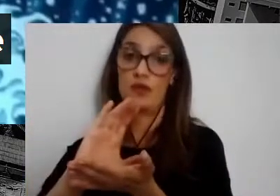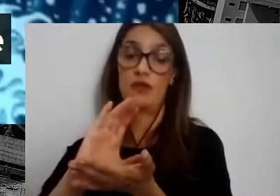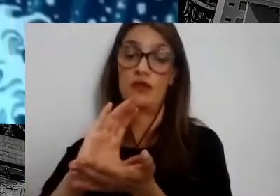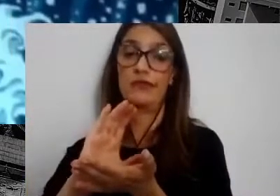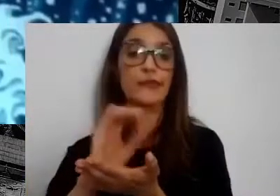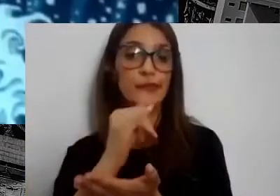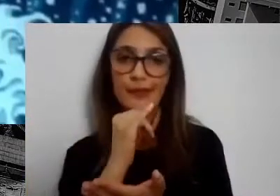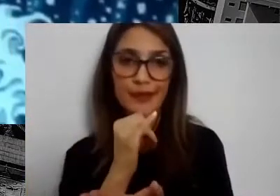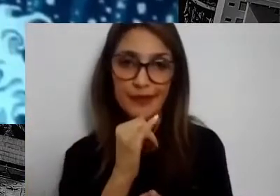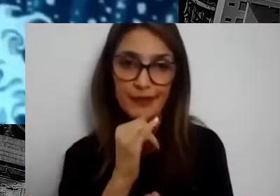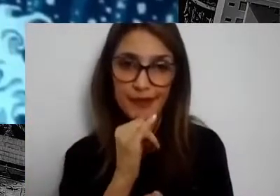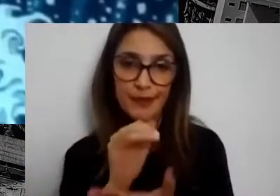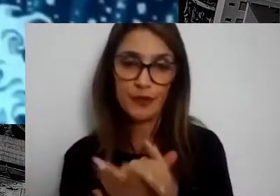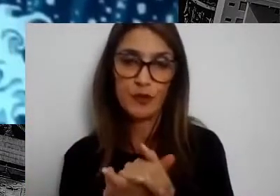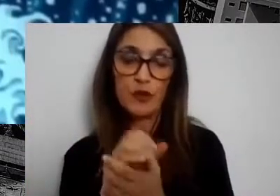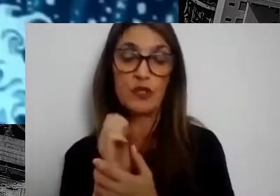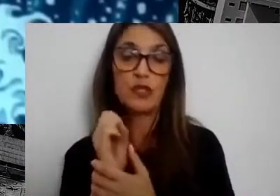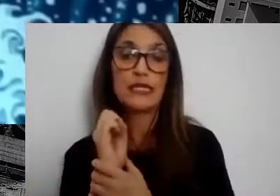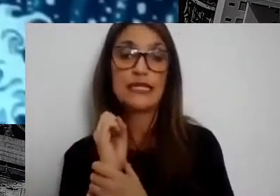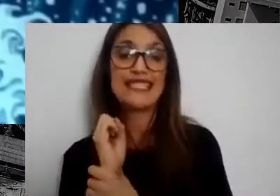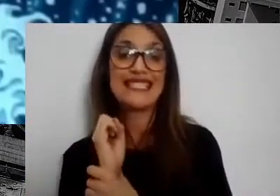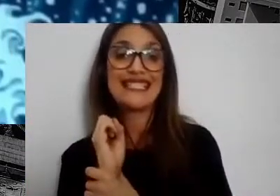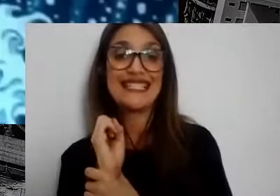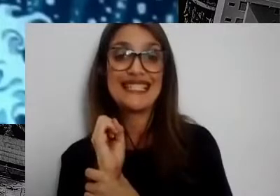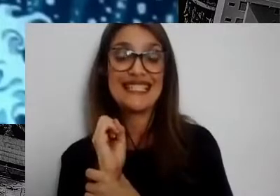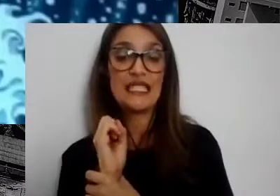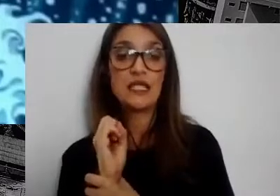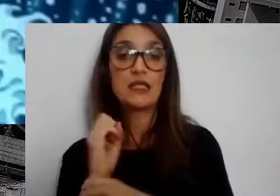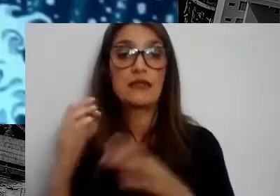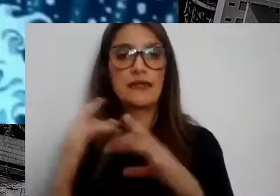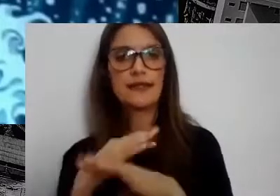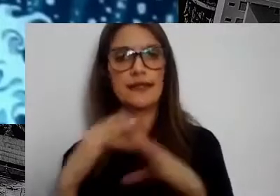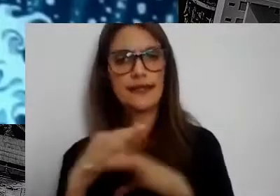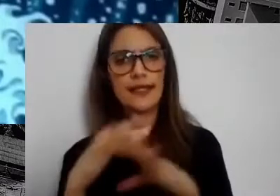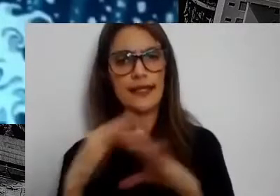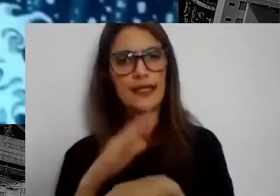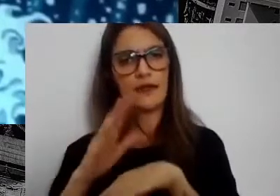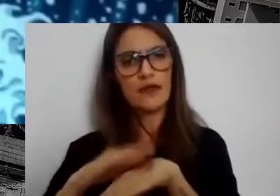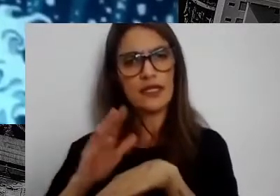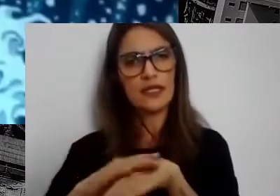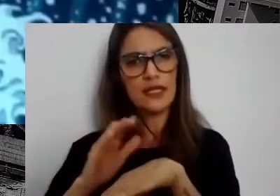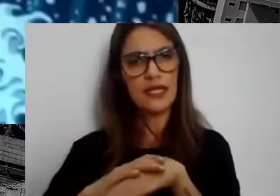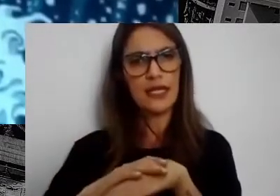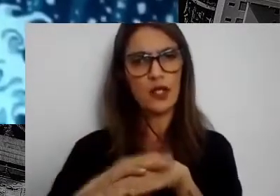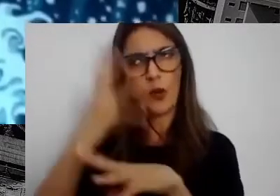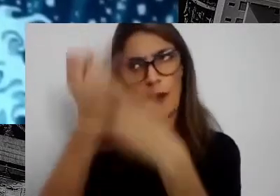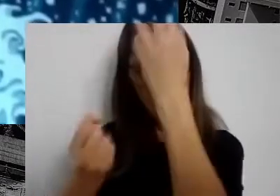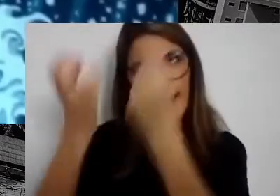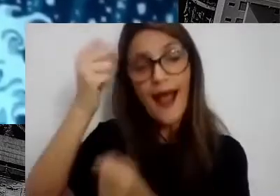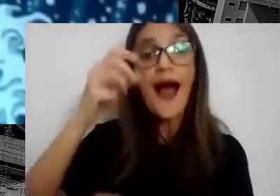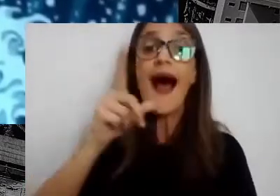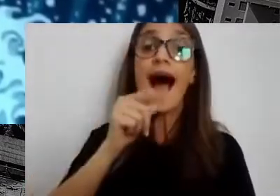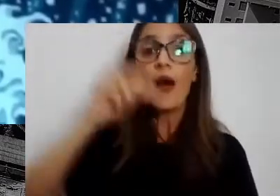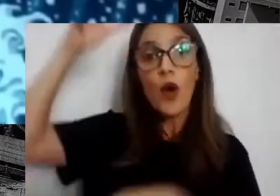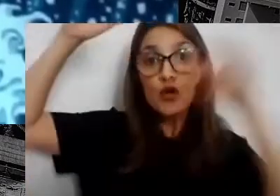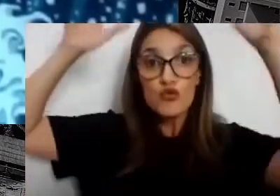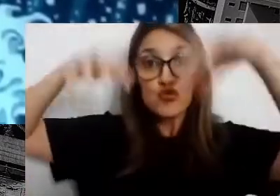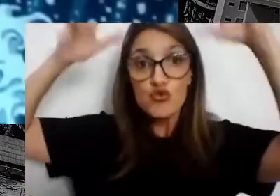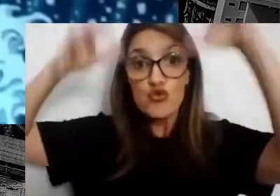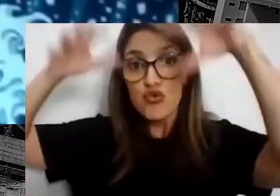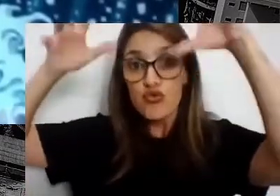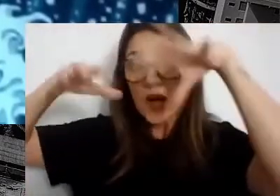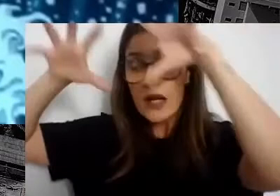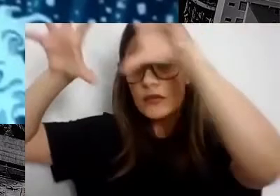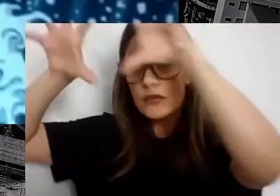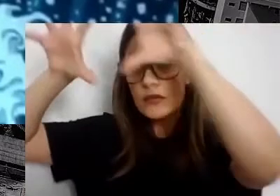culvert for stormwater capture, and it's an engineered solution, a gray infrastructure solution, it's